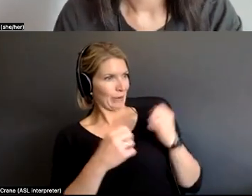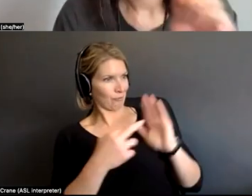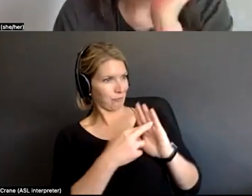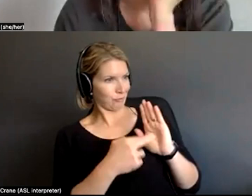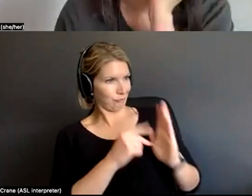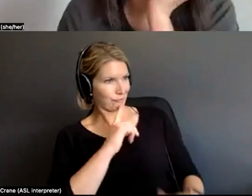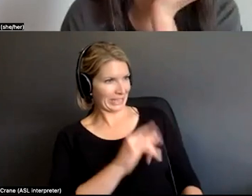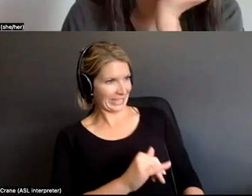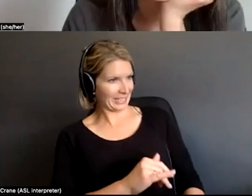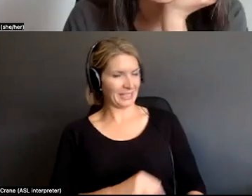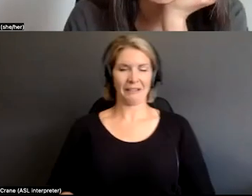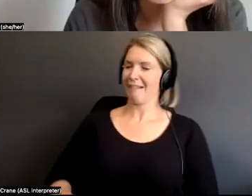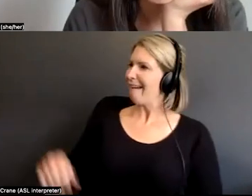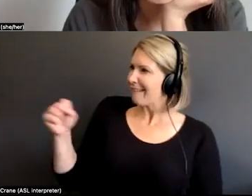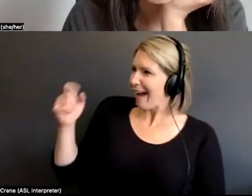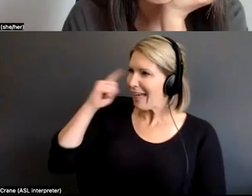Okay.